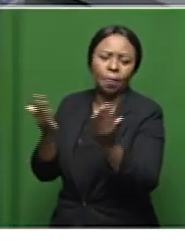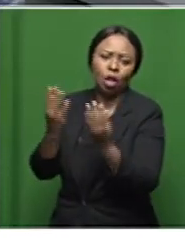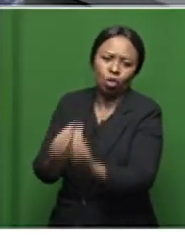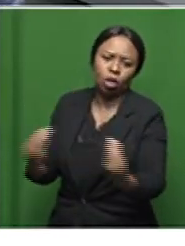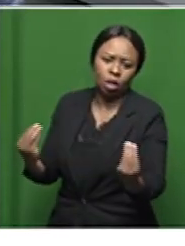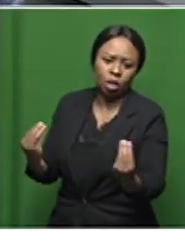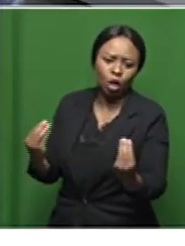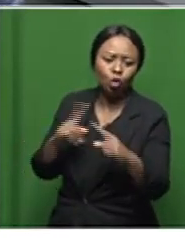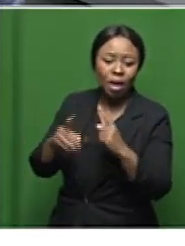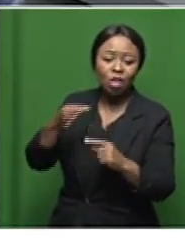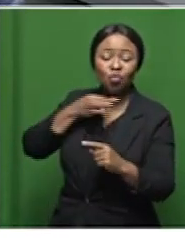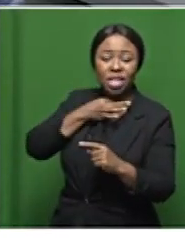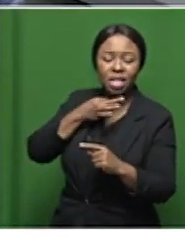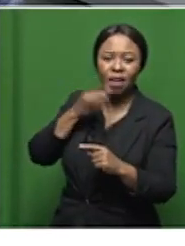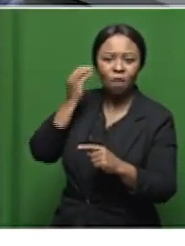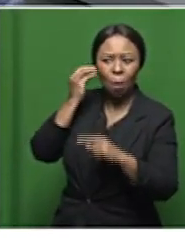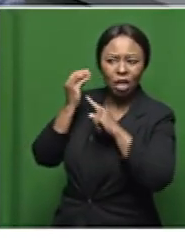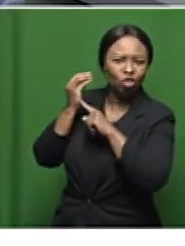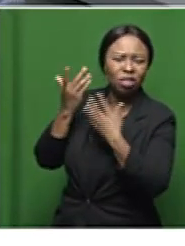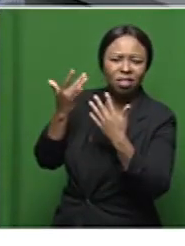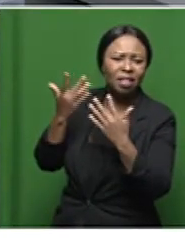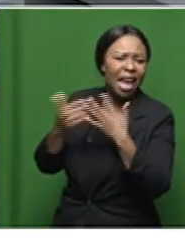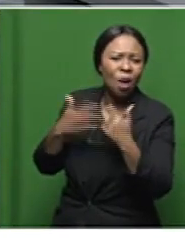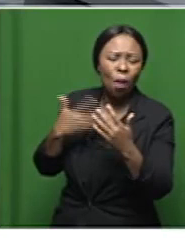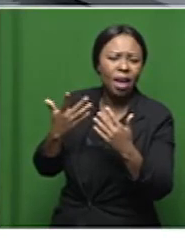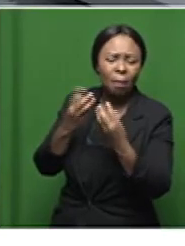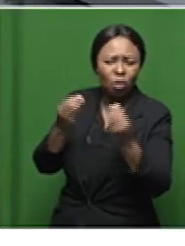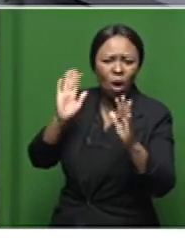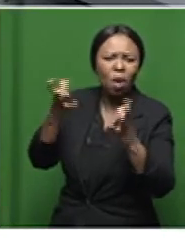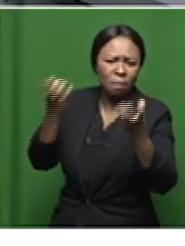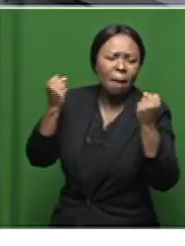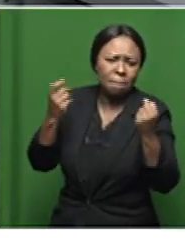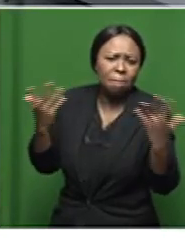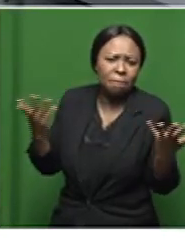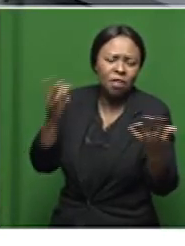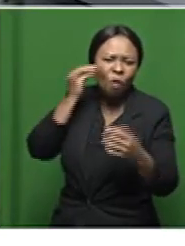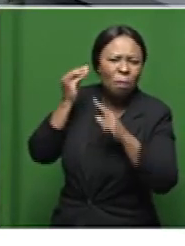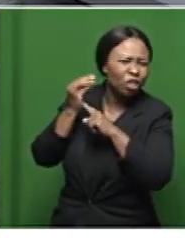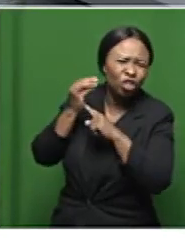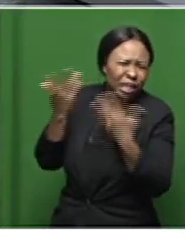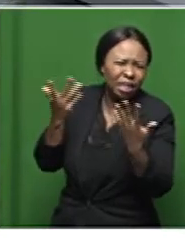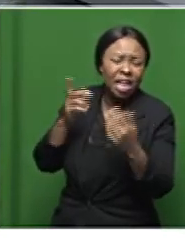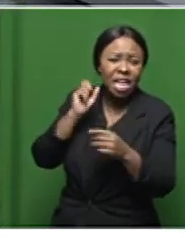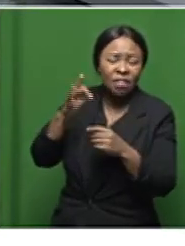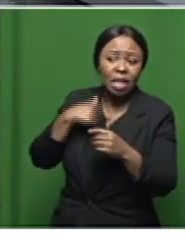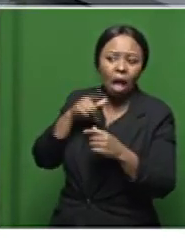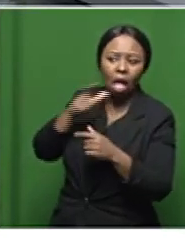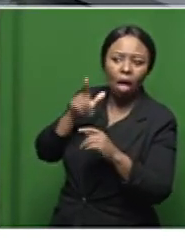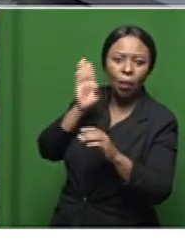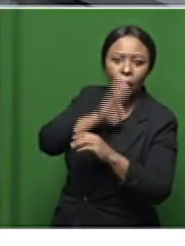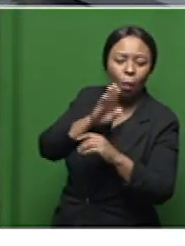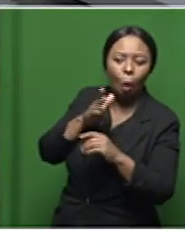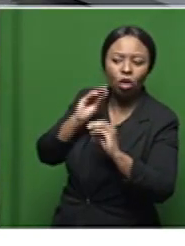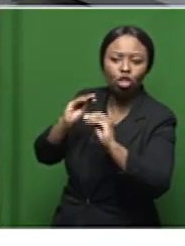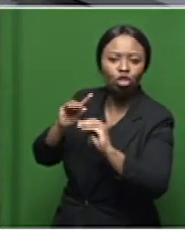risk of them getting this information, and which they will. So if we don't talk about it, it doesn't mean they don't find out about it. The only